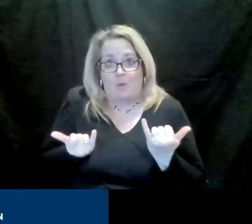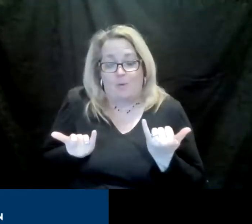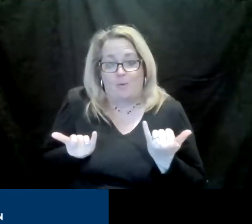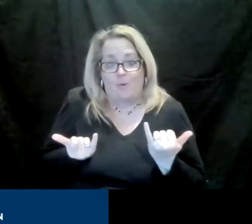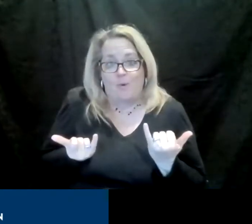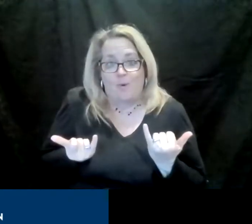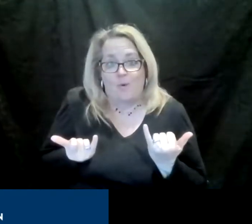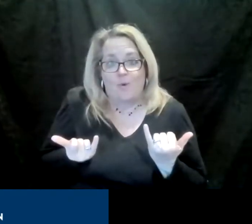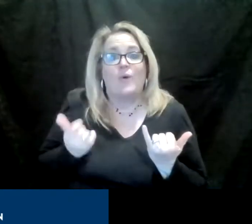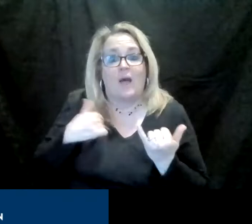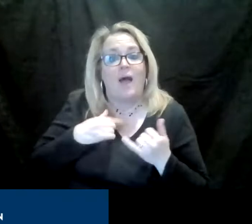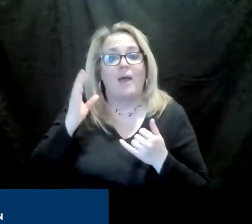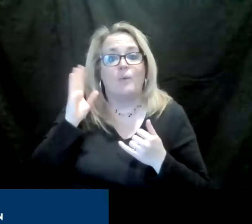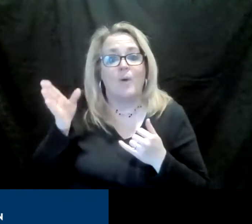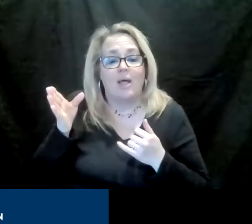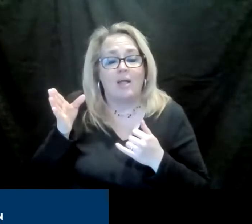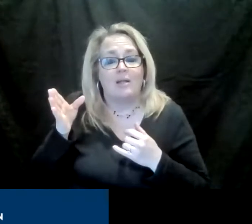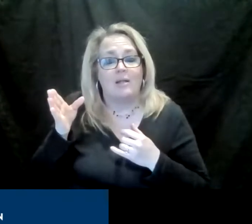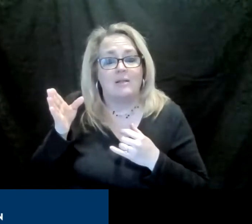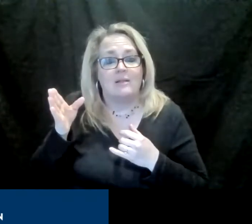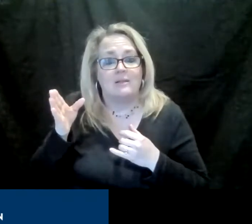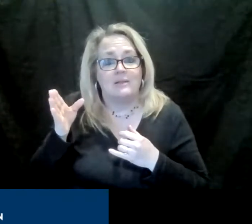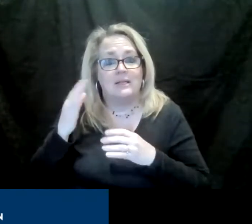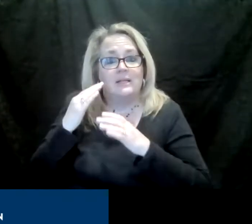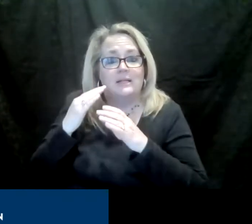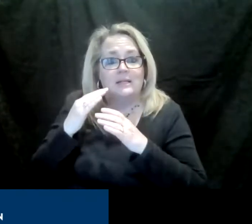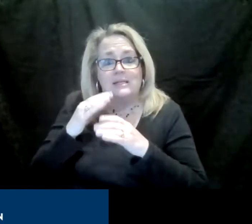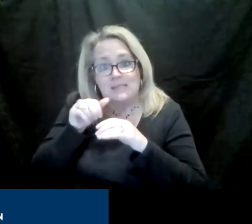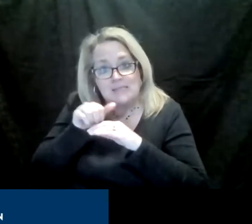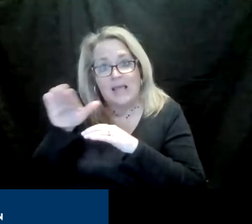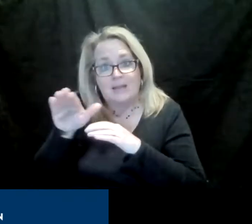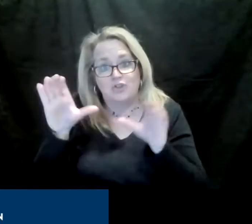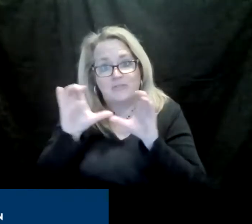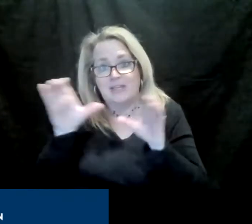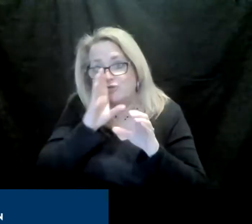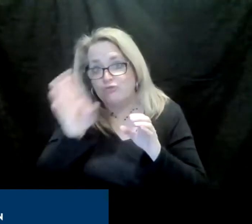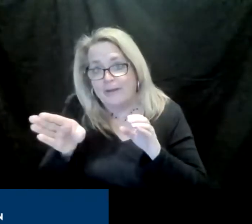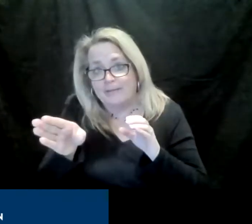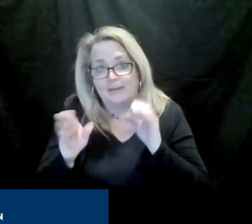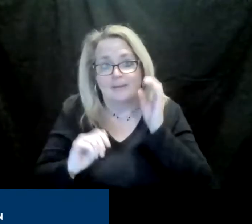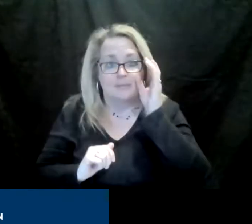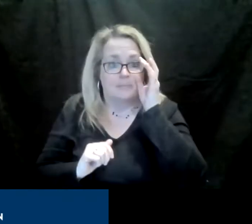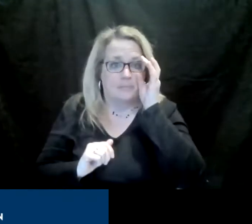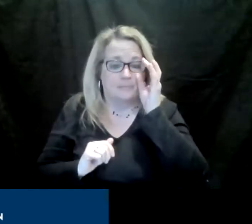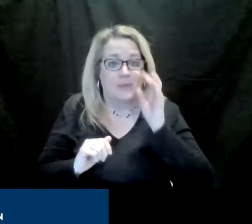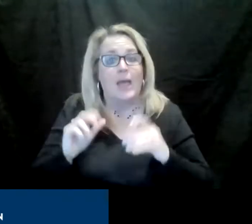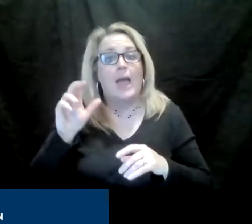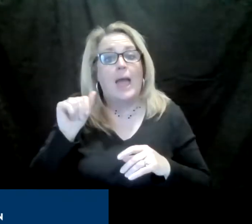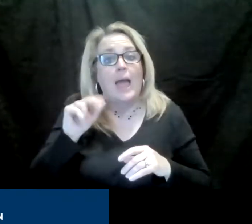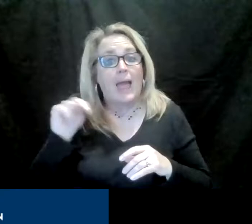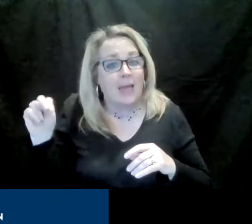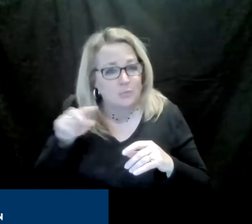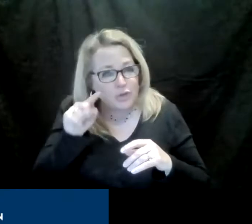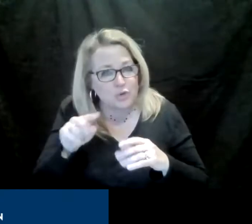and I will send you your certificate directly. And Anne, were you